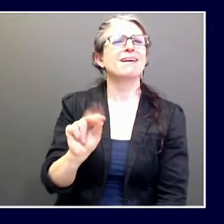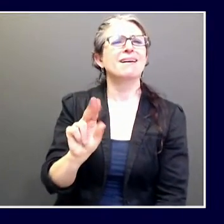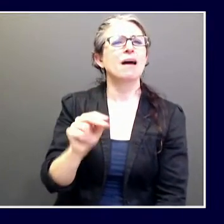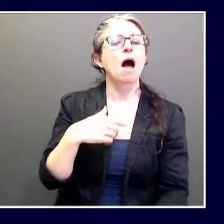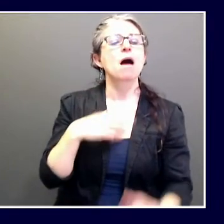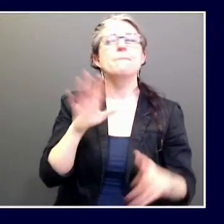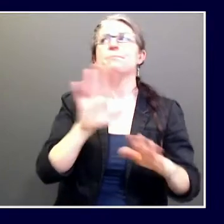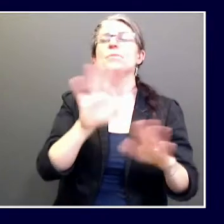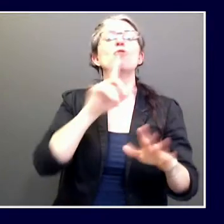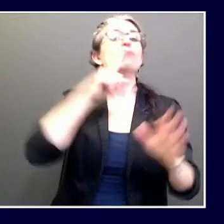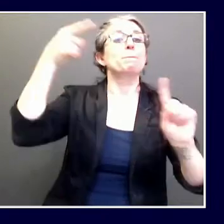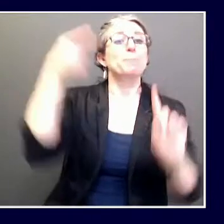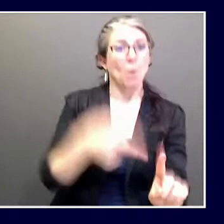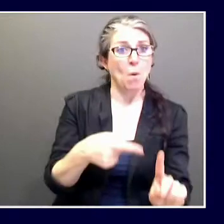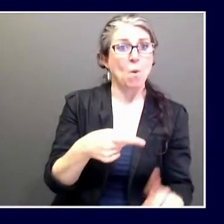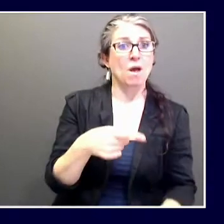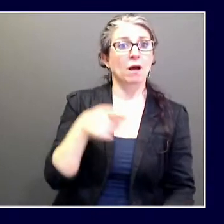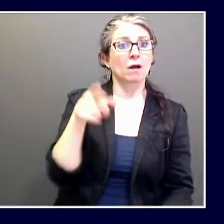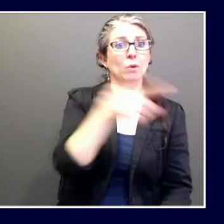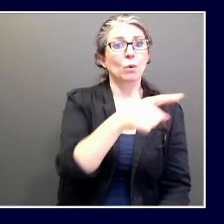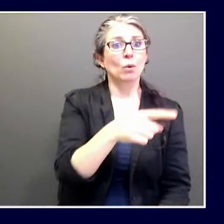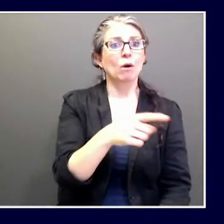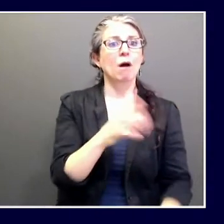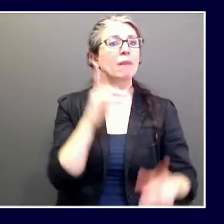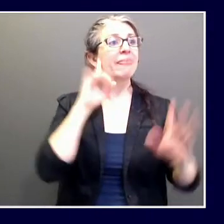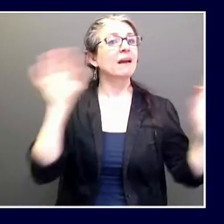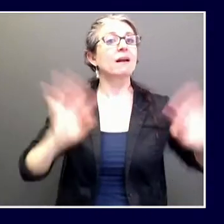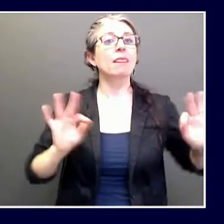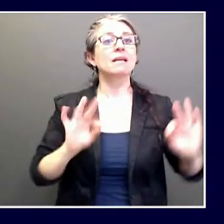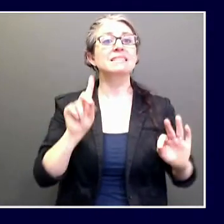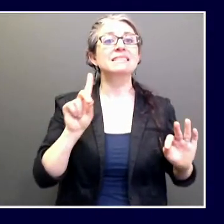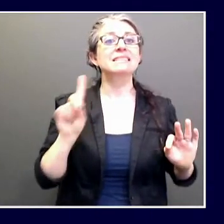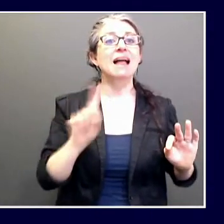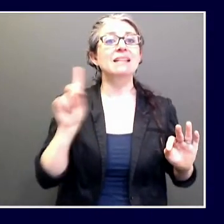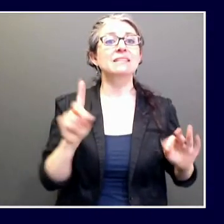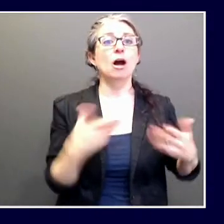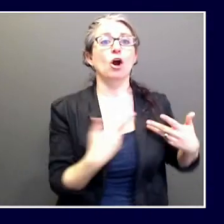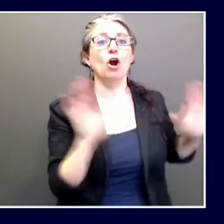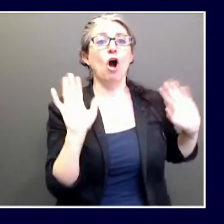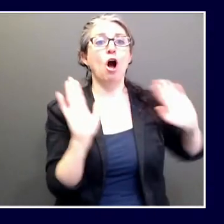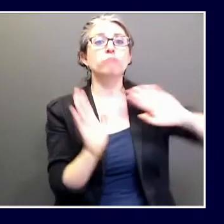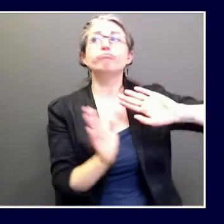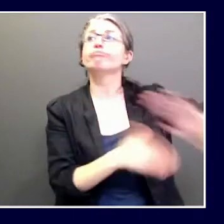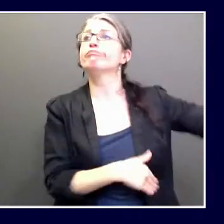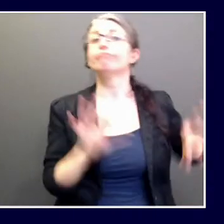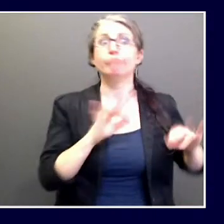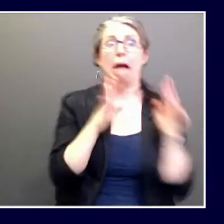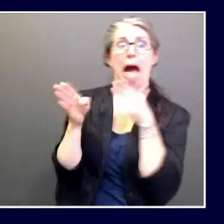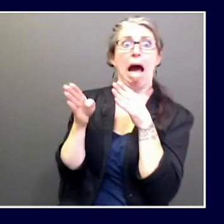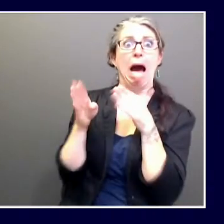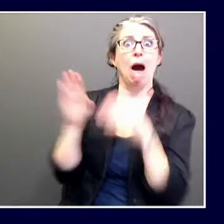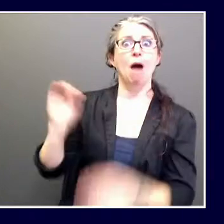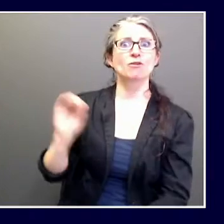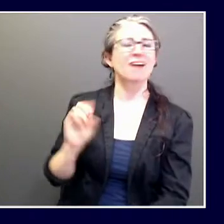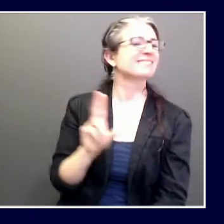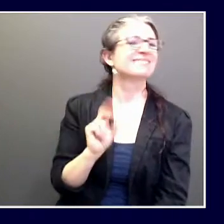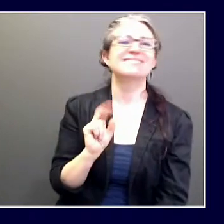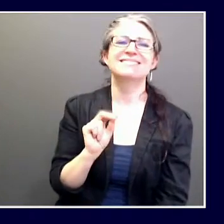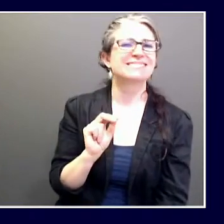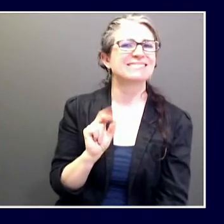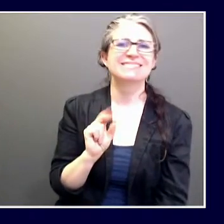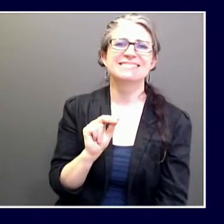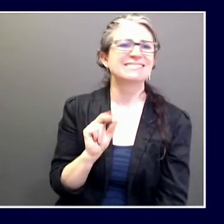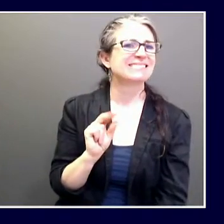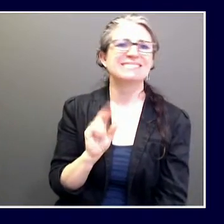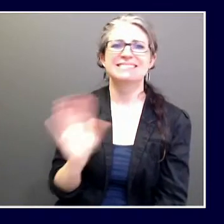threat in the face of a new concerning variant. Delta very much is the threat that's in front of us. Omicron may